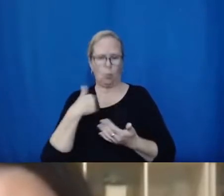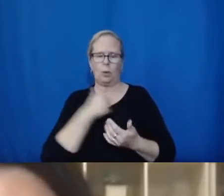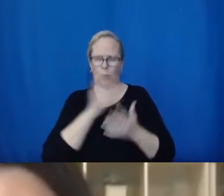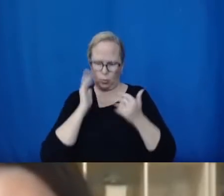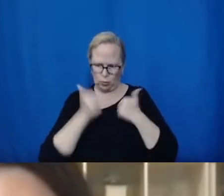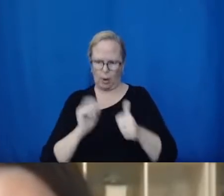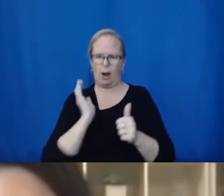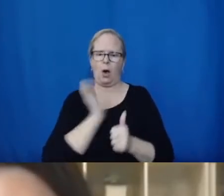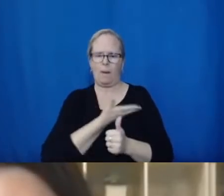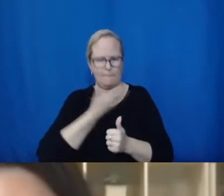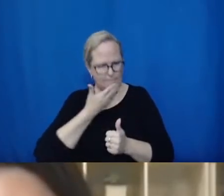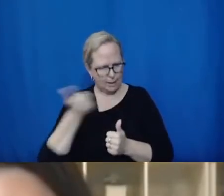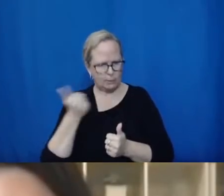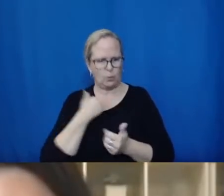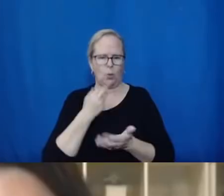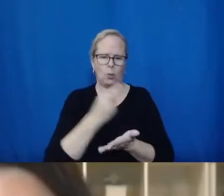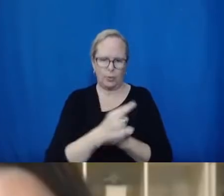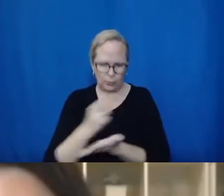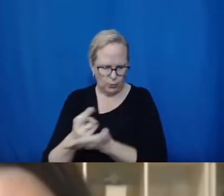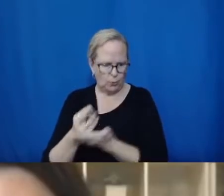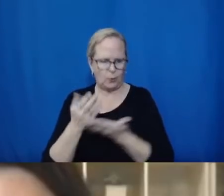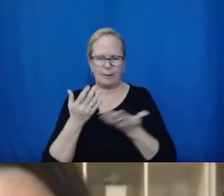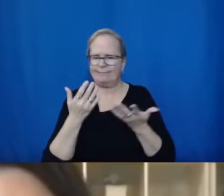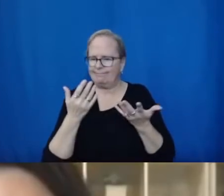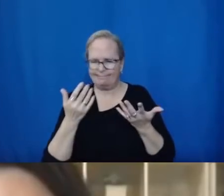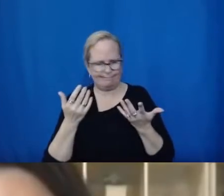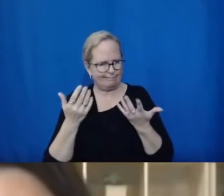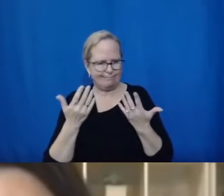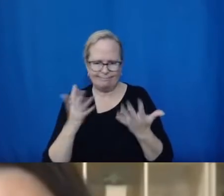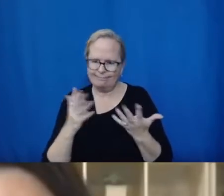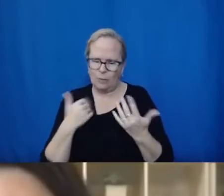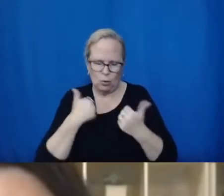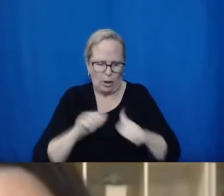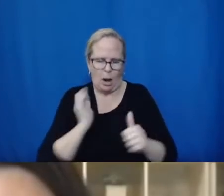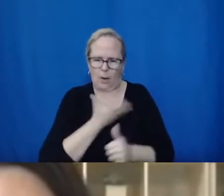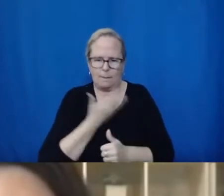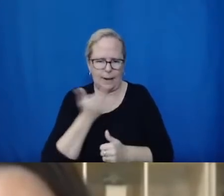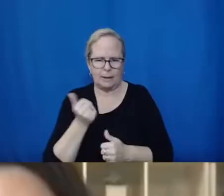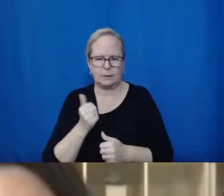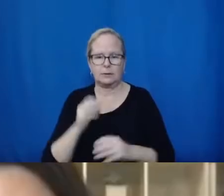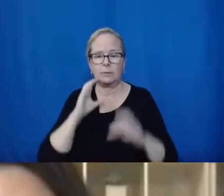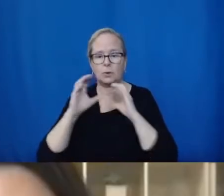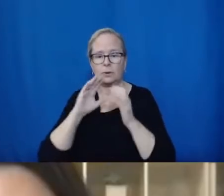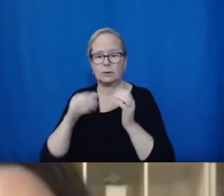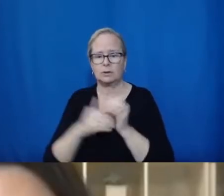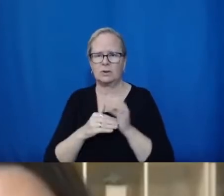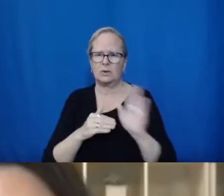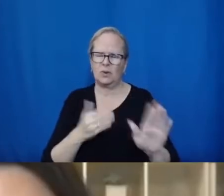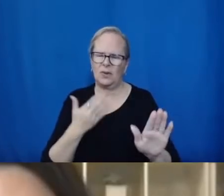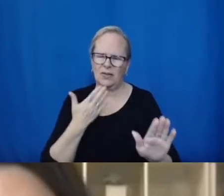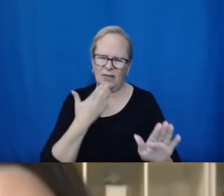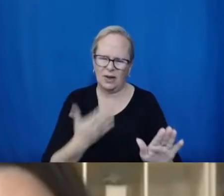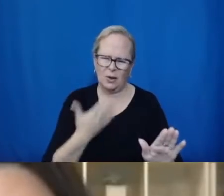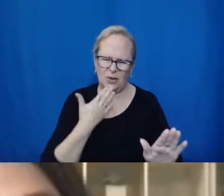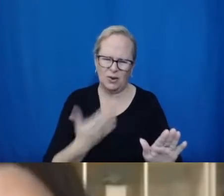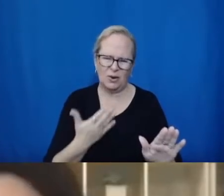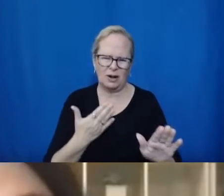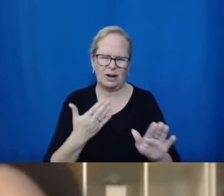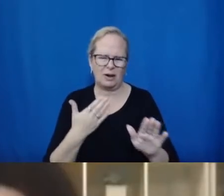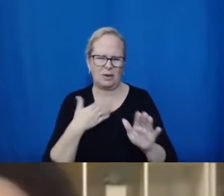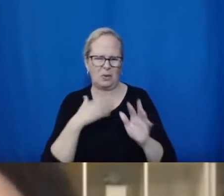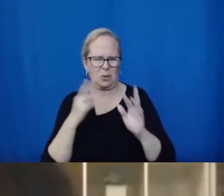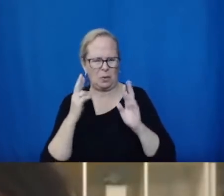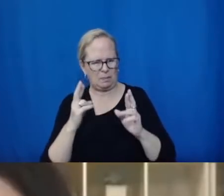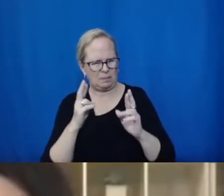situation. Thank you so very much. Hopefully, well, I would like to say hopefully we won't have to do this again,